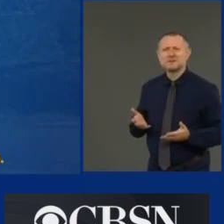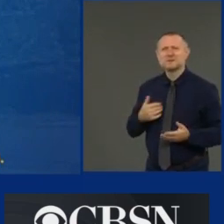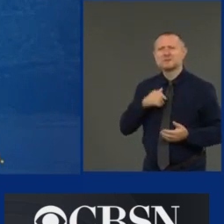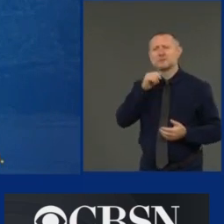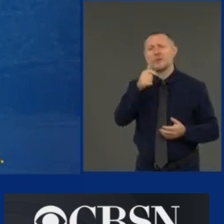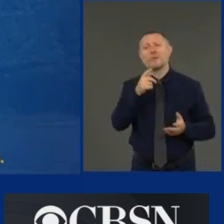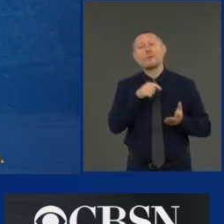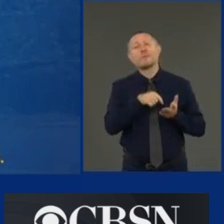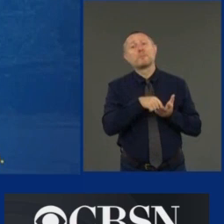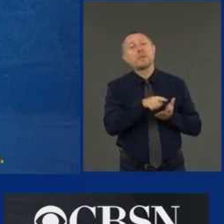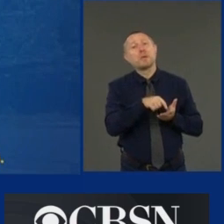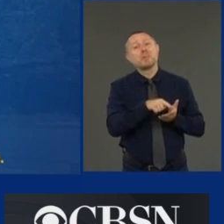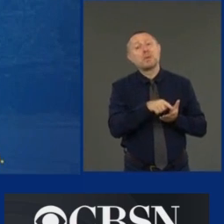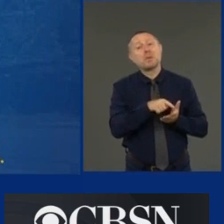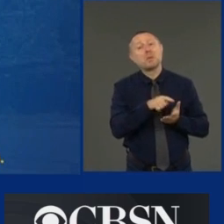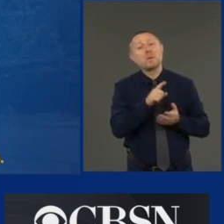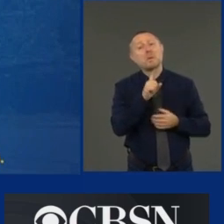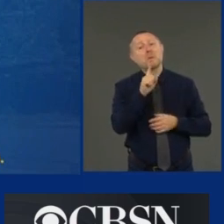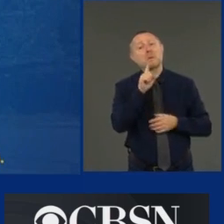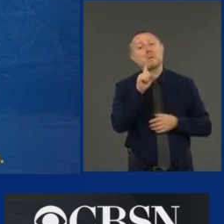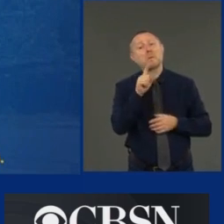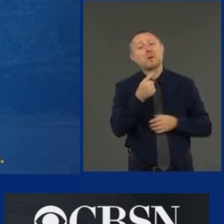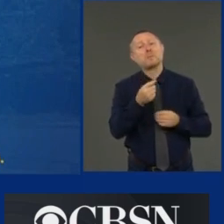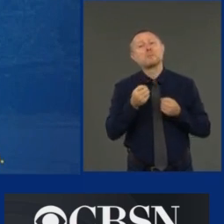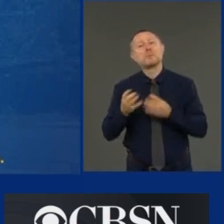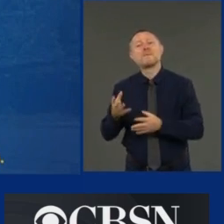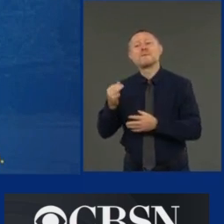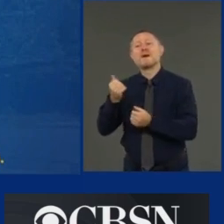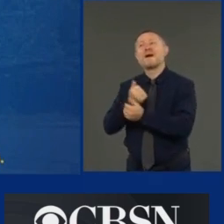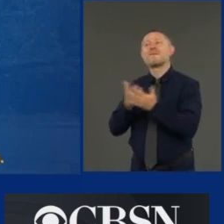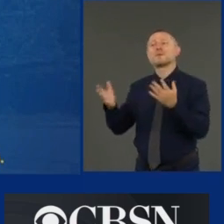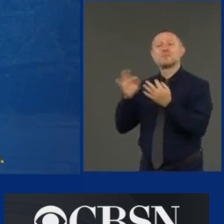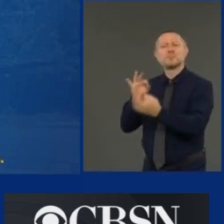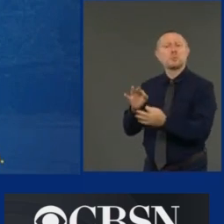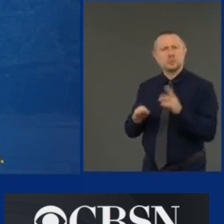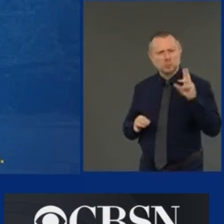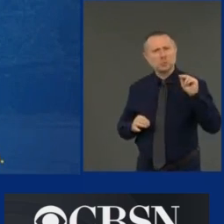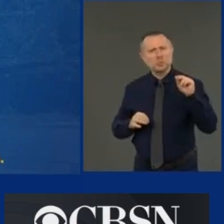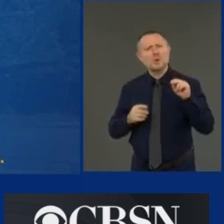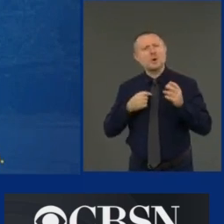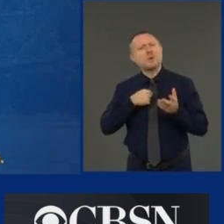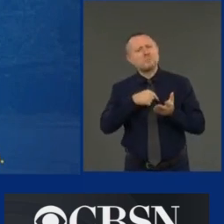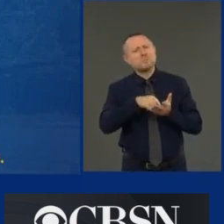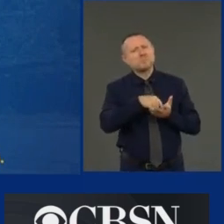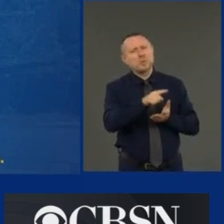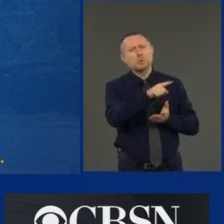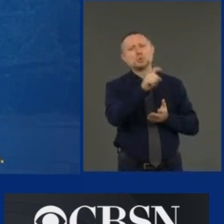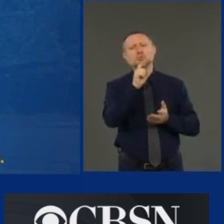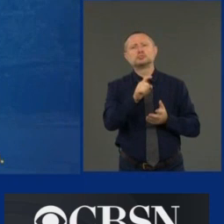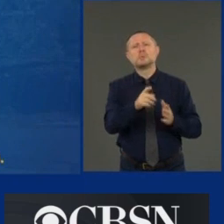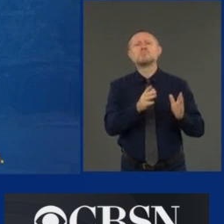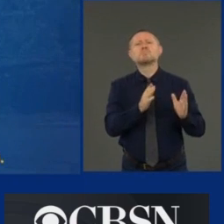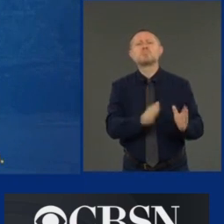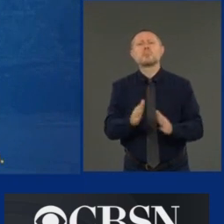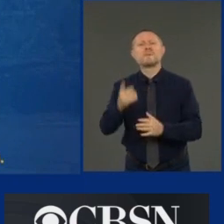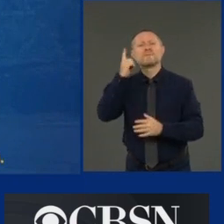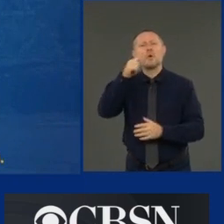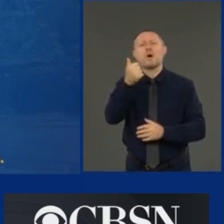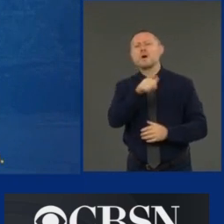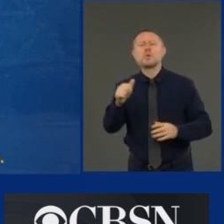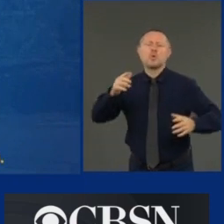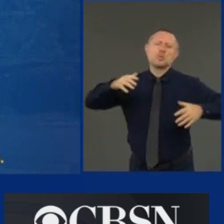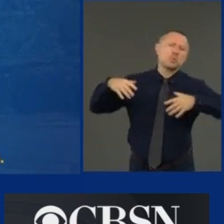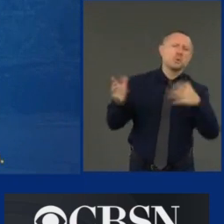day. The essence of what we pay for is be ready for a storm, be able to handle